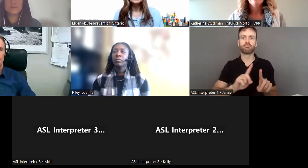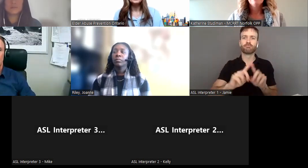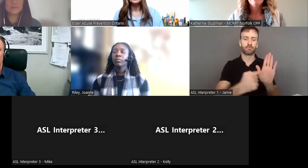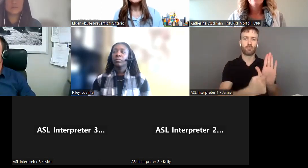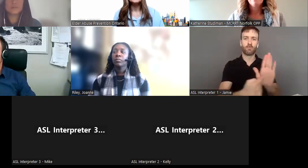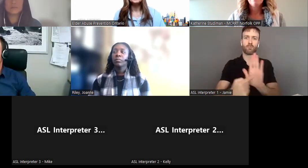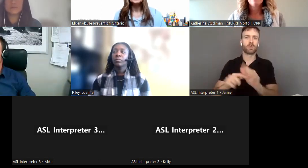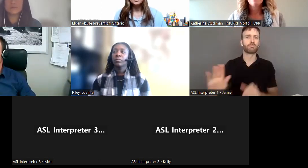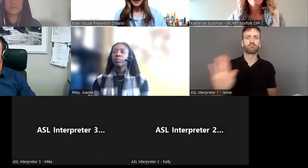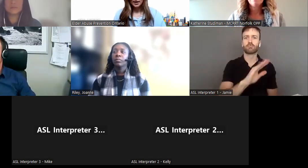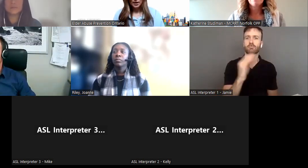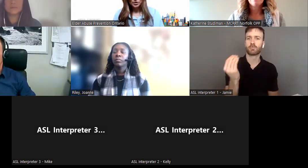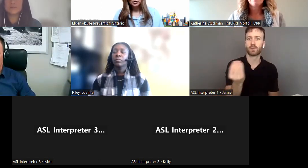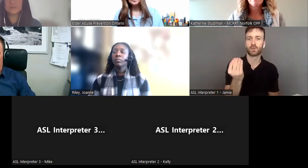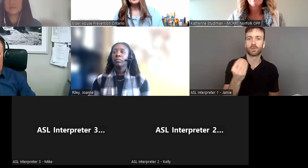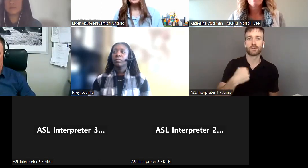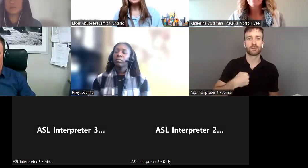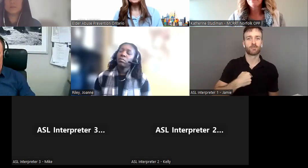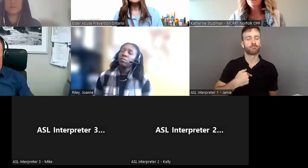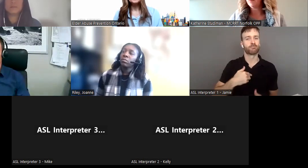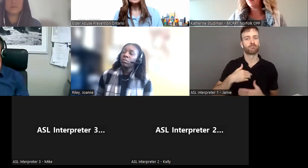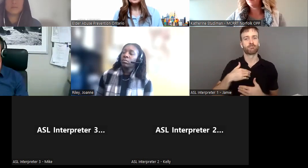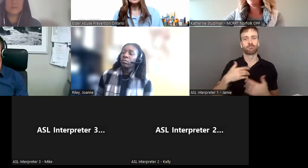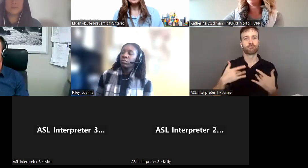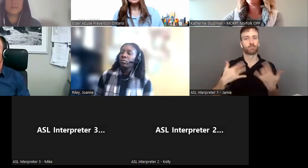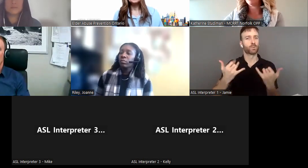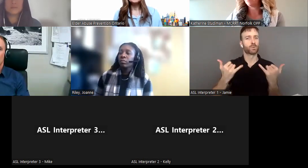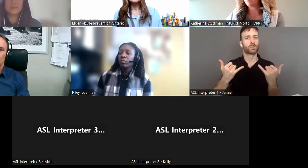the province. And we are so pleased today to be